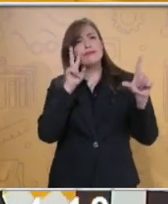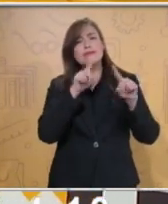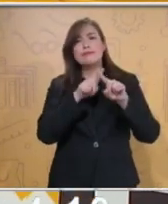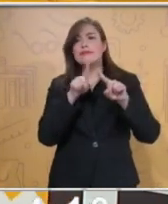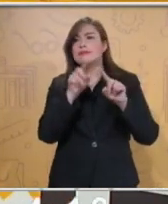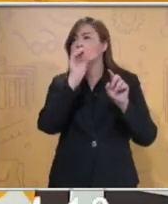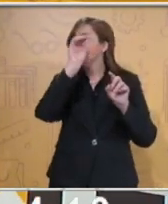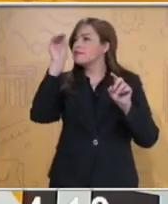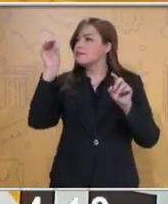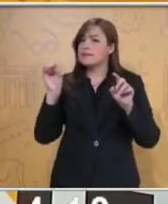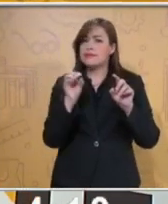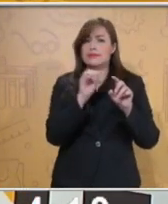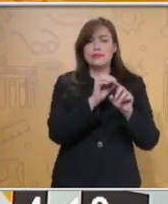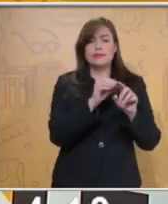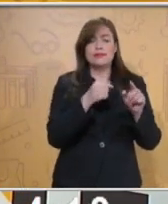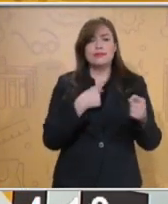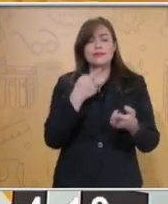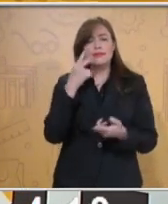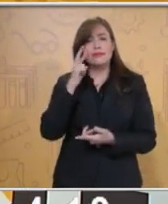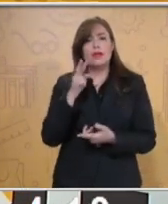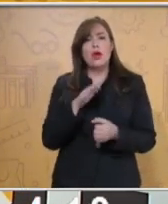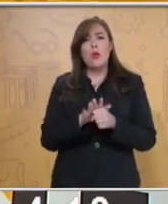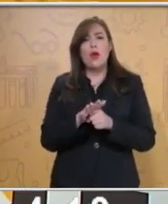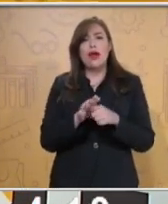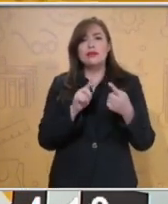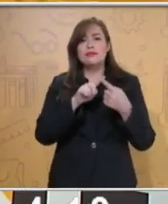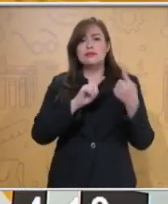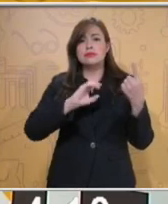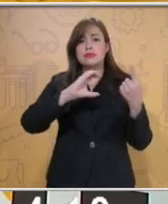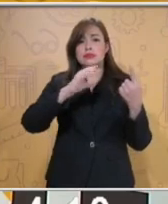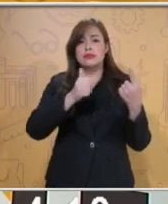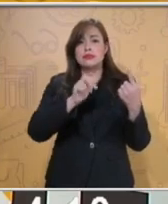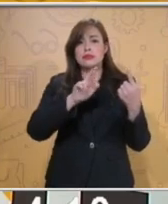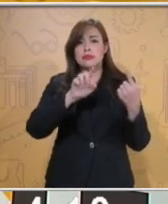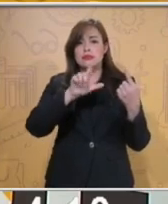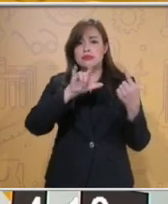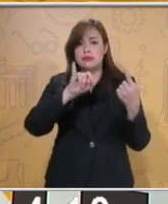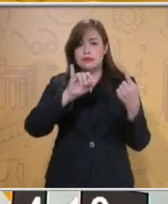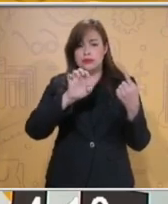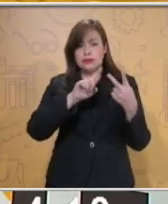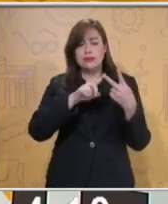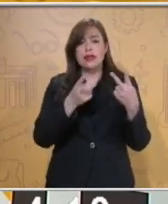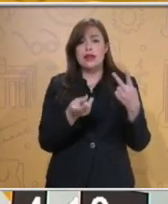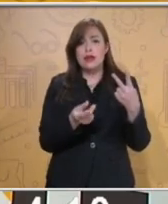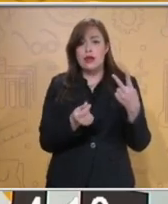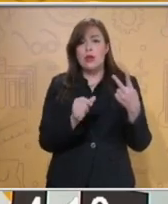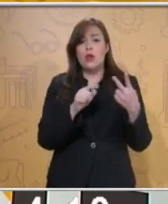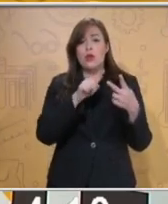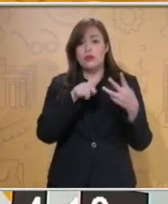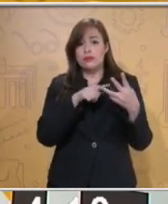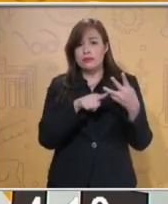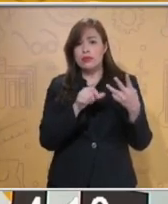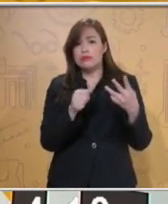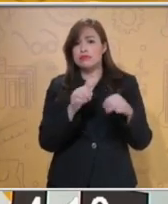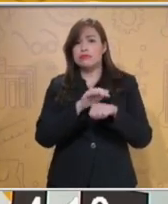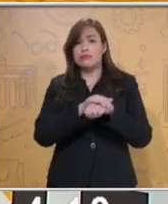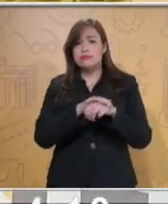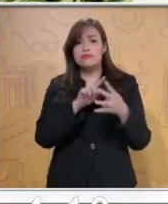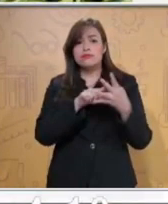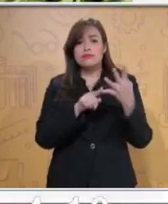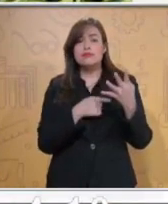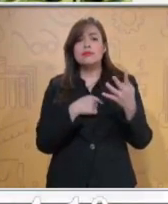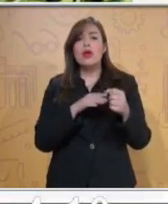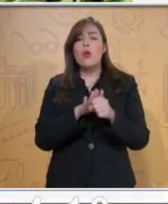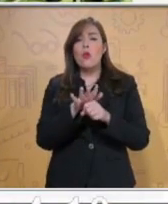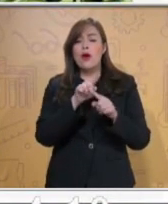an image in which is Charlie Brown, Snoopy, and all the friends. Remember that cartoon